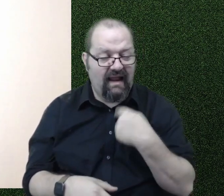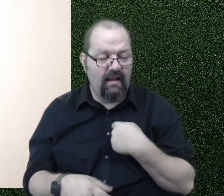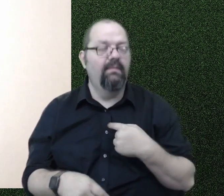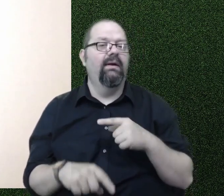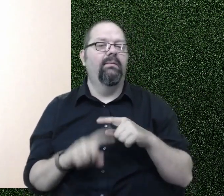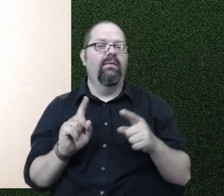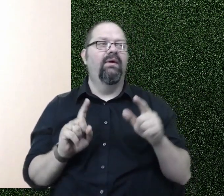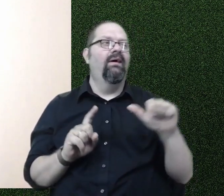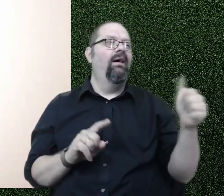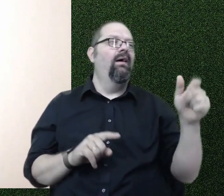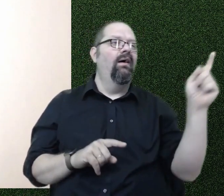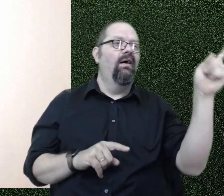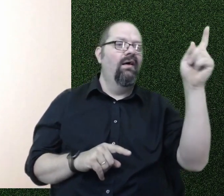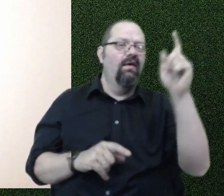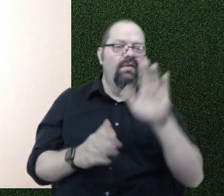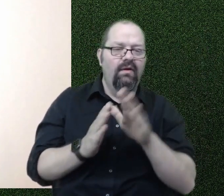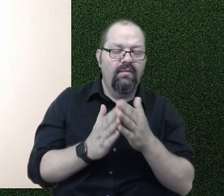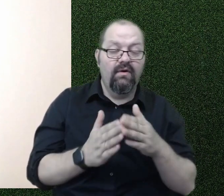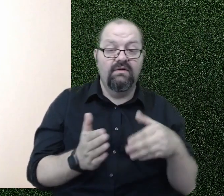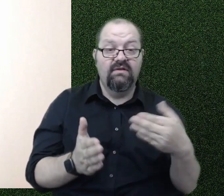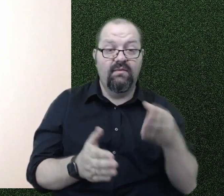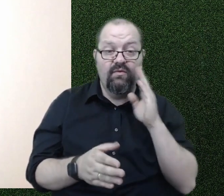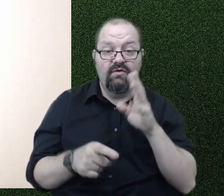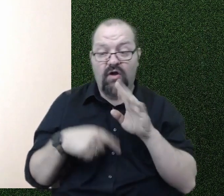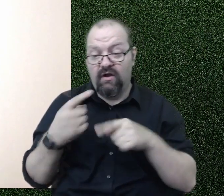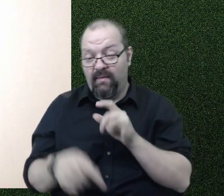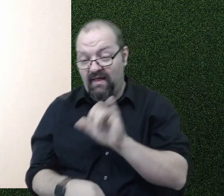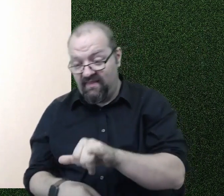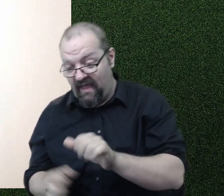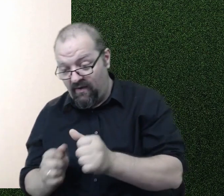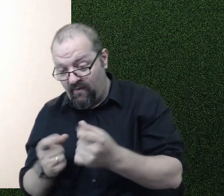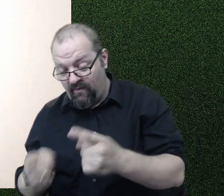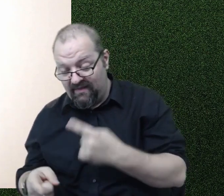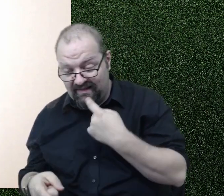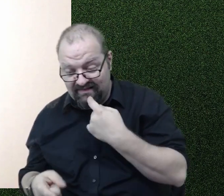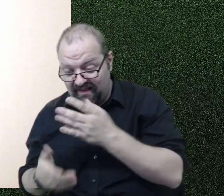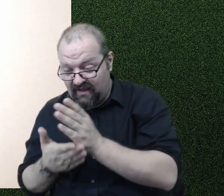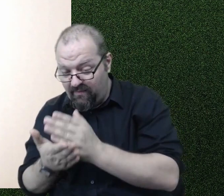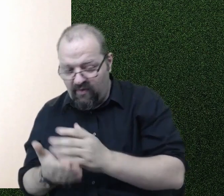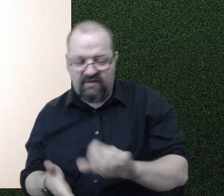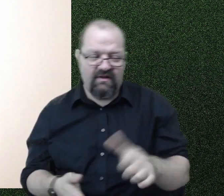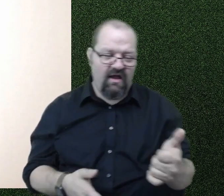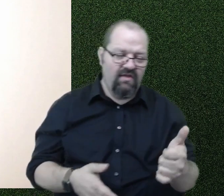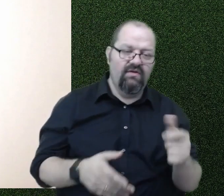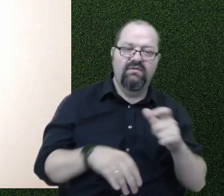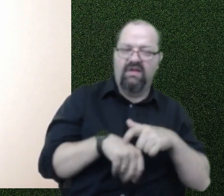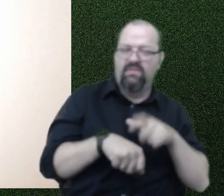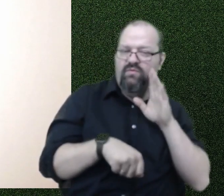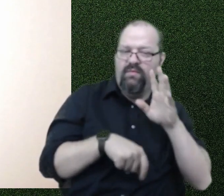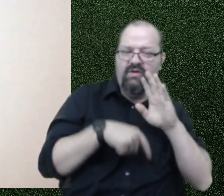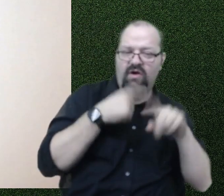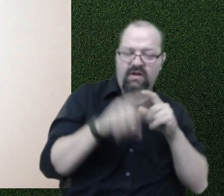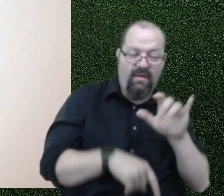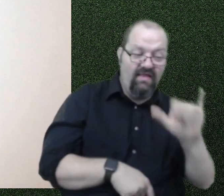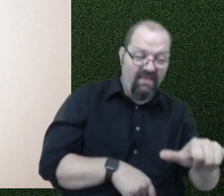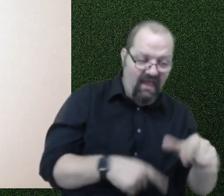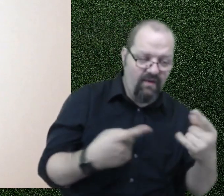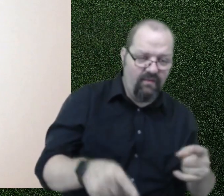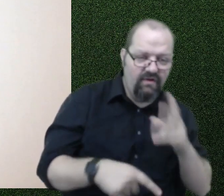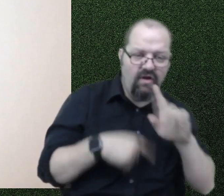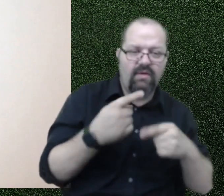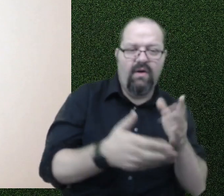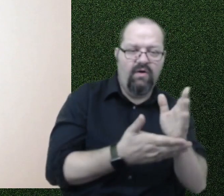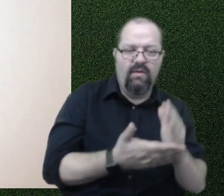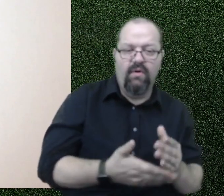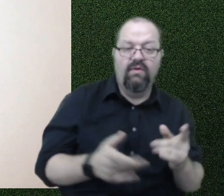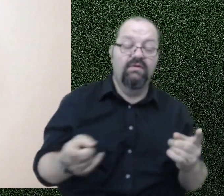there, sometimes they're talking about this when they say components, and sometimes they're talking about this. And they might even